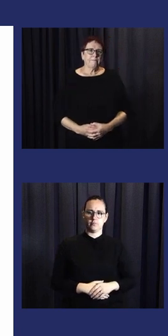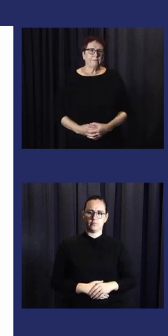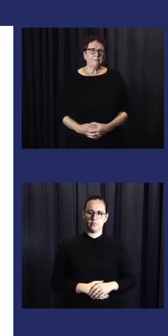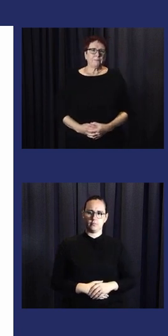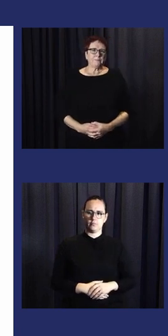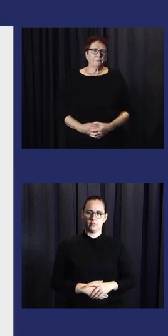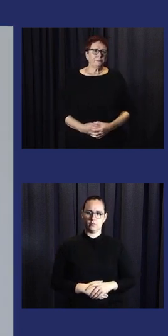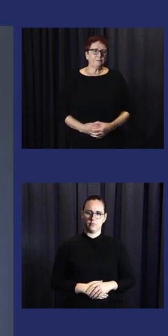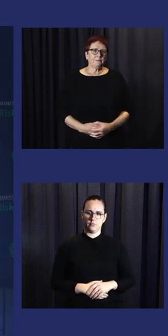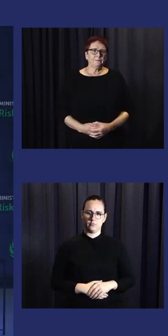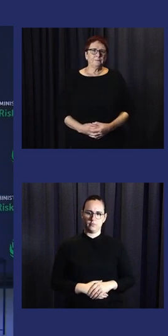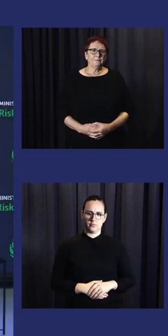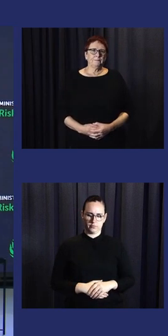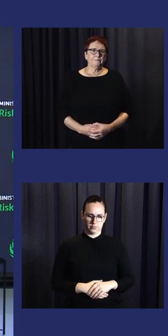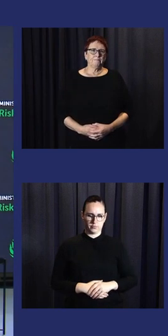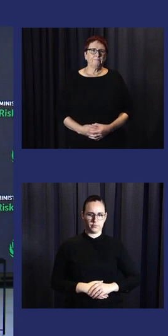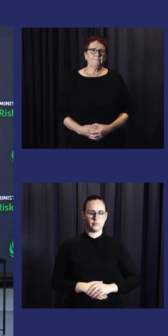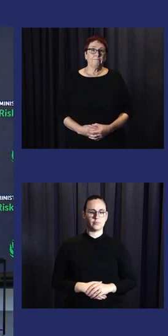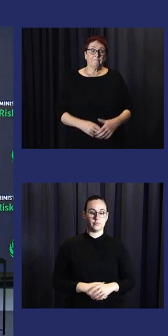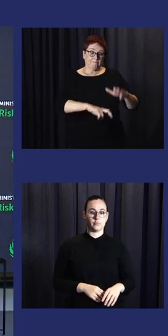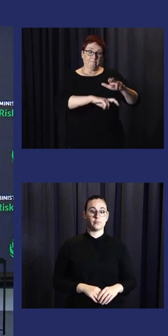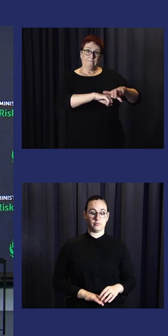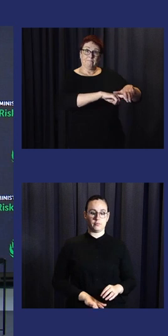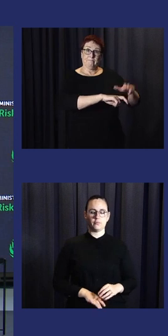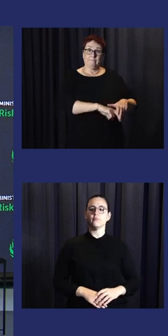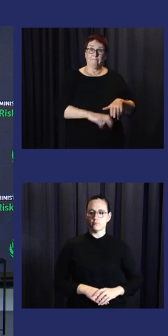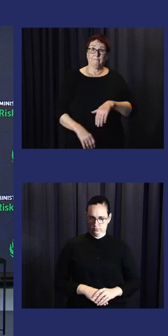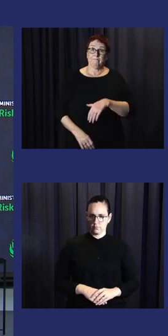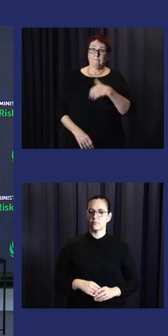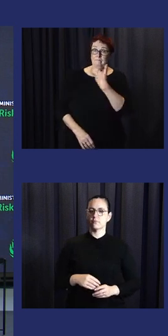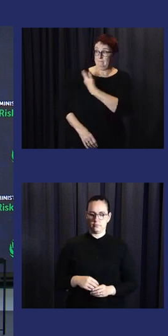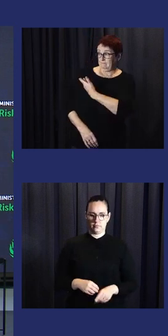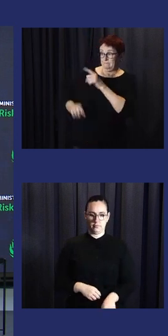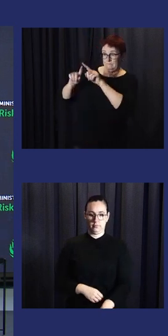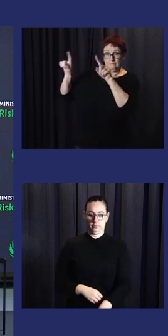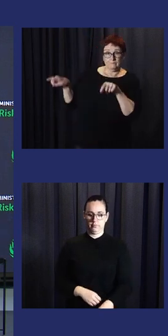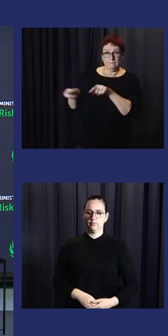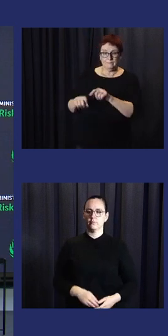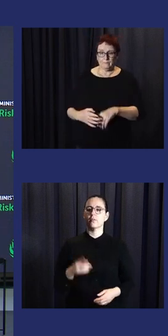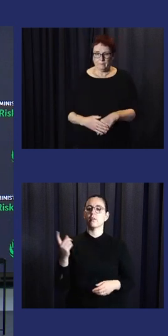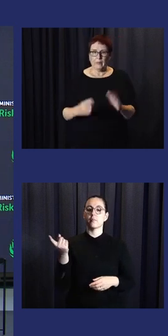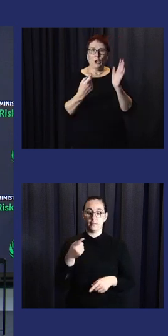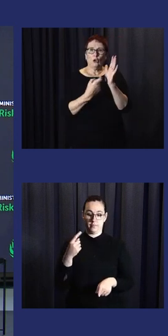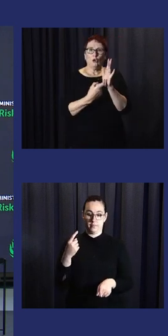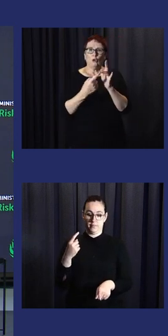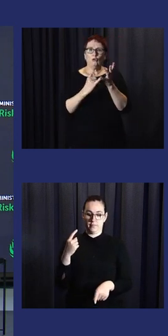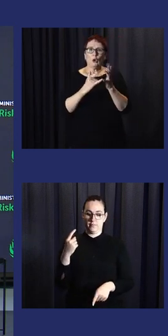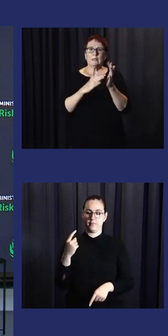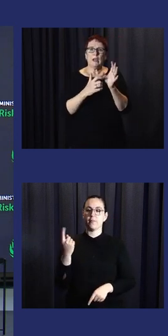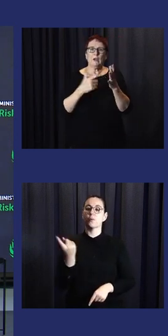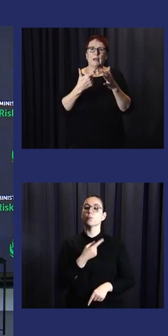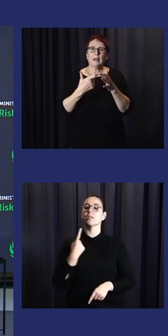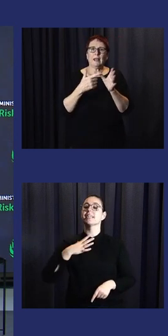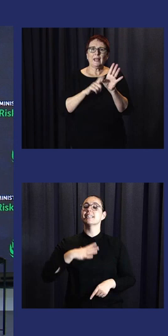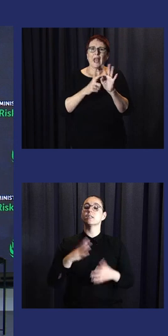I'd now like to introduce our illustrious panel. On my left in the screen is Rosemary KS. She's